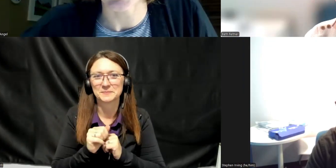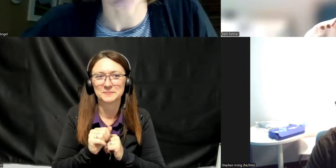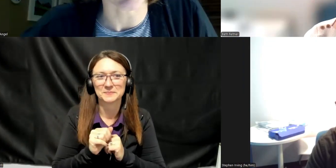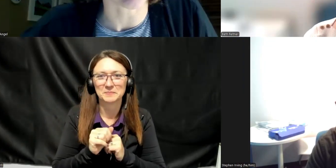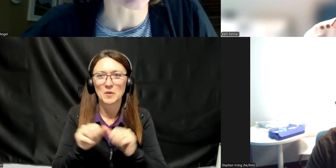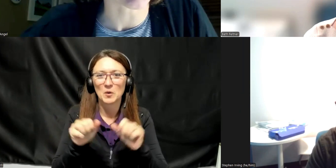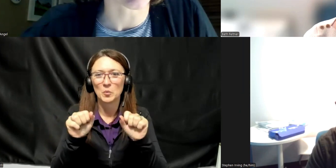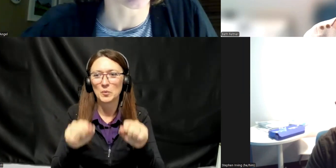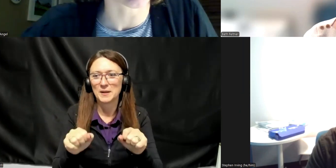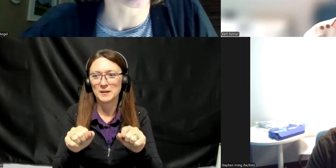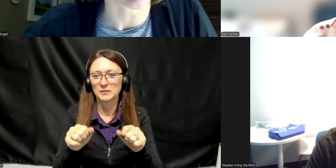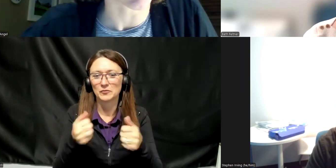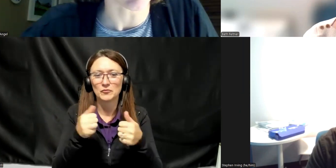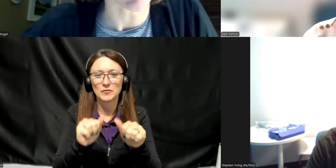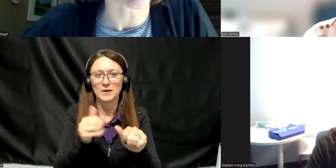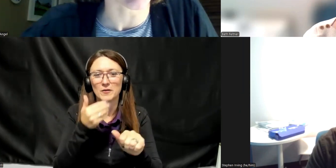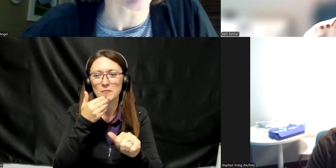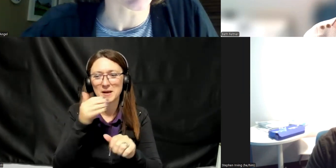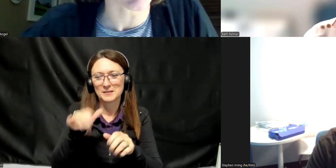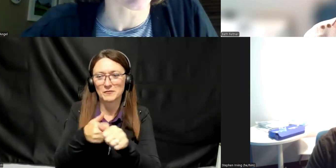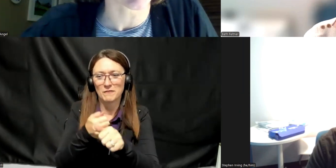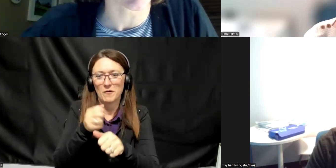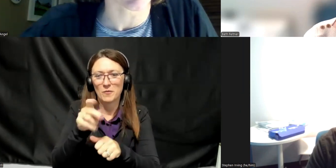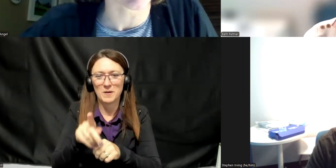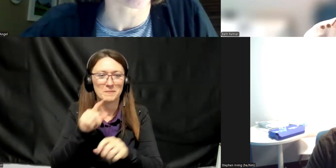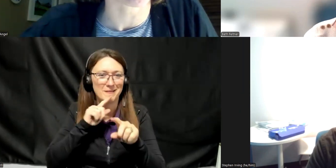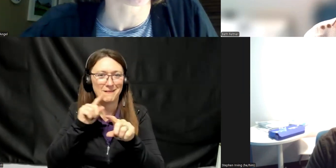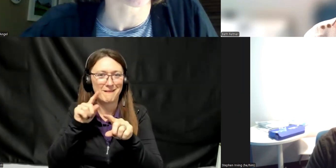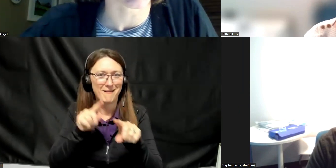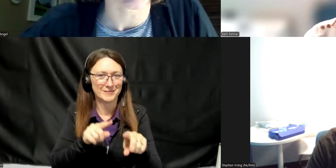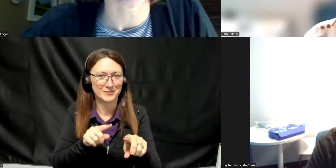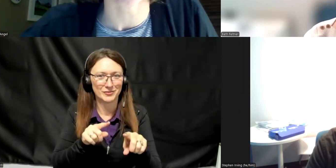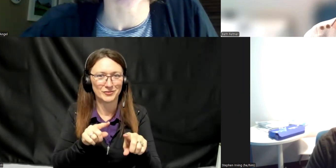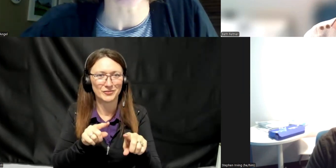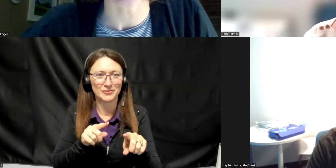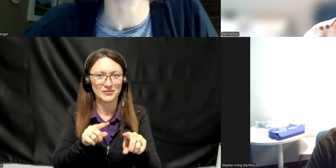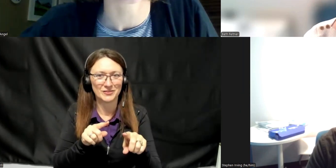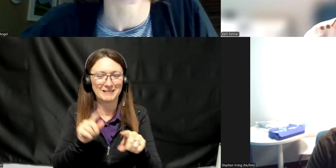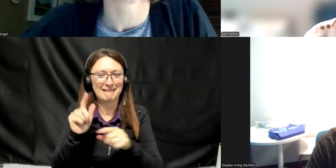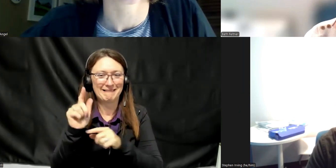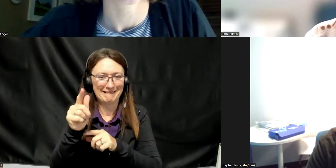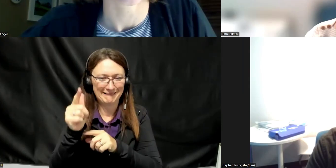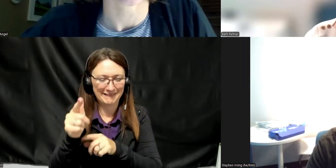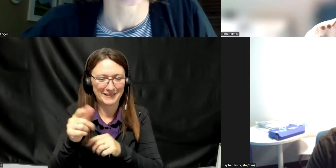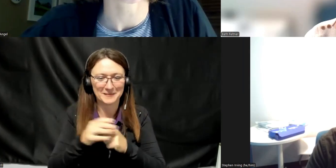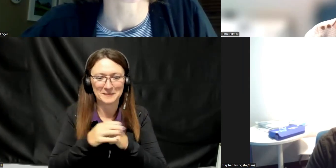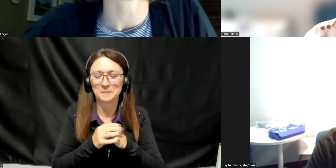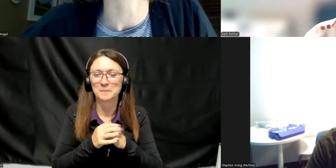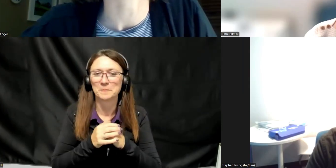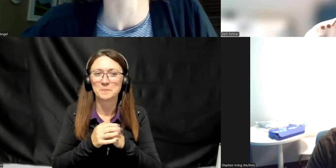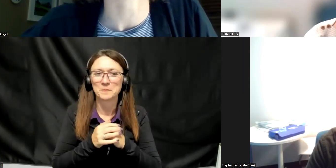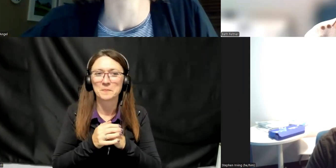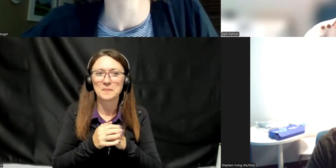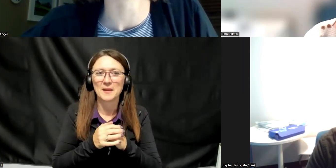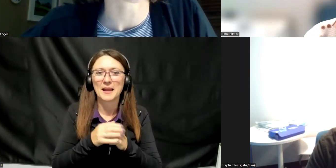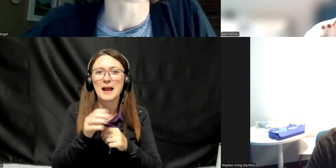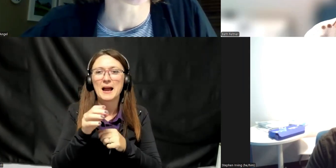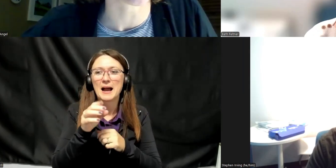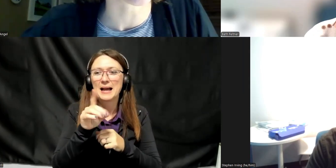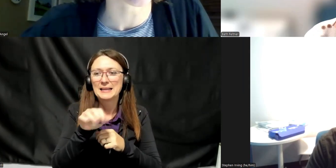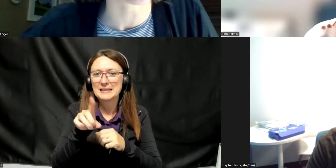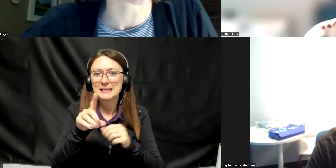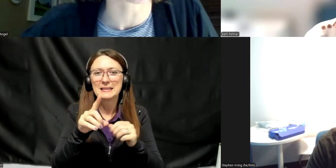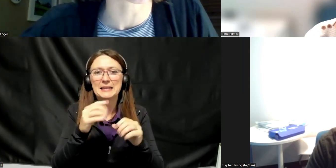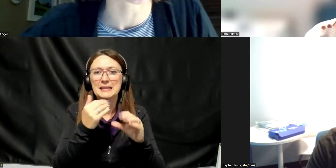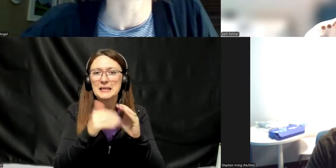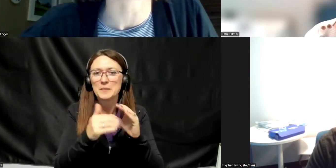that we can do our best to follow up on or answer at some point. And I did put up the email for